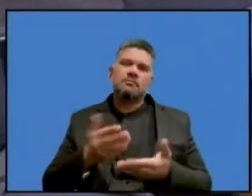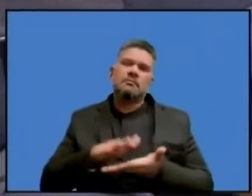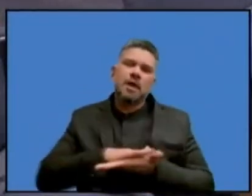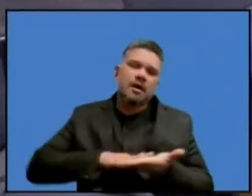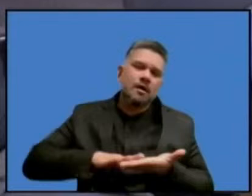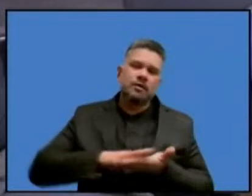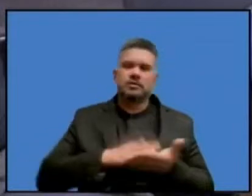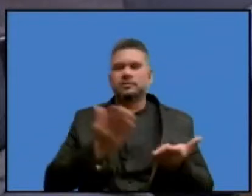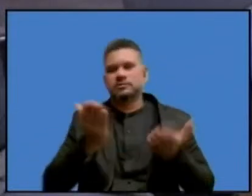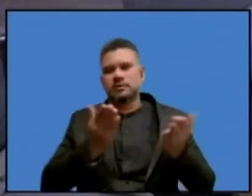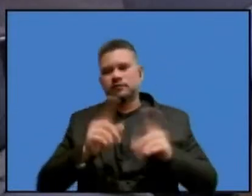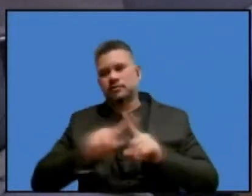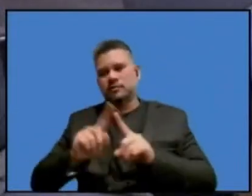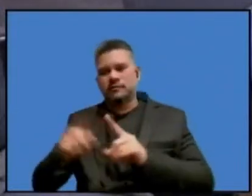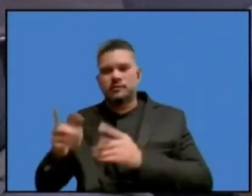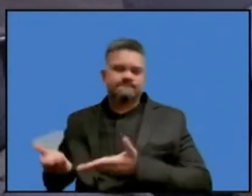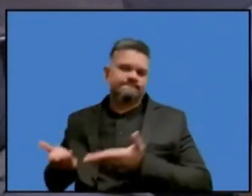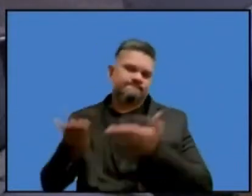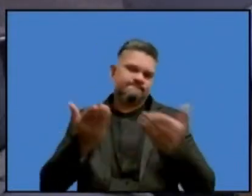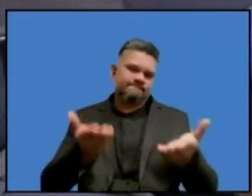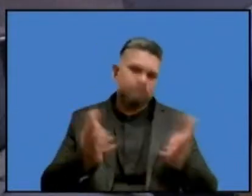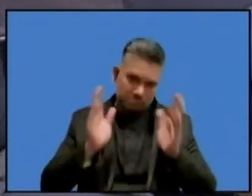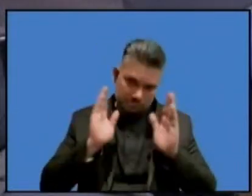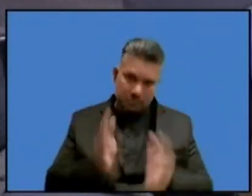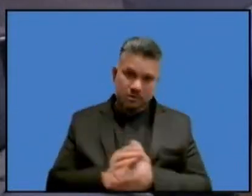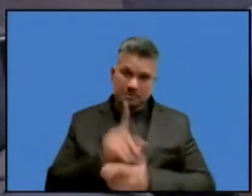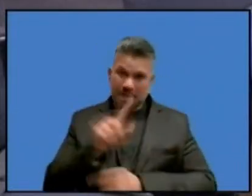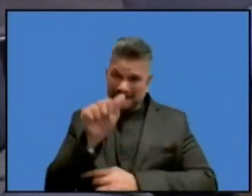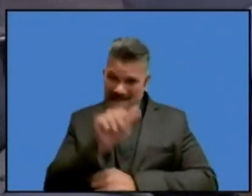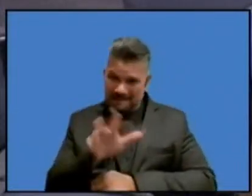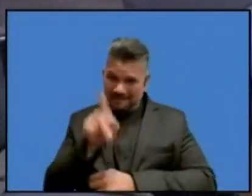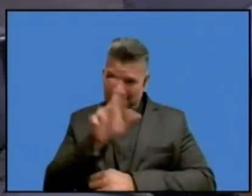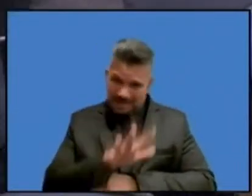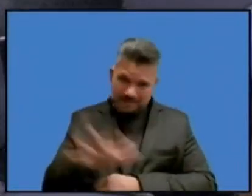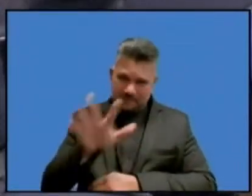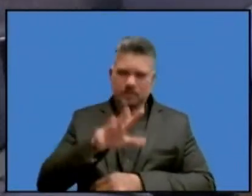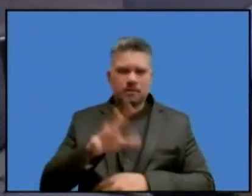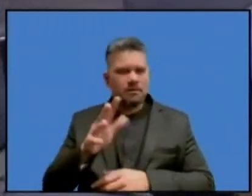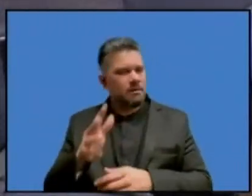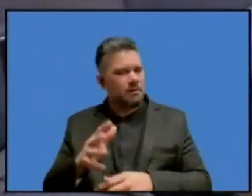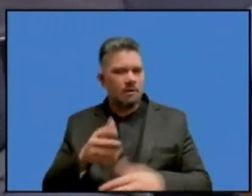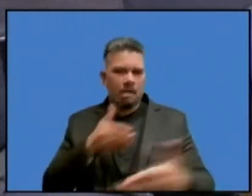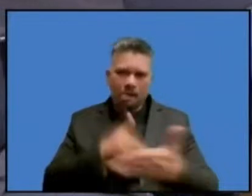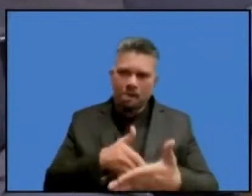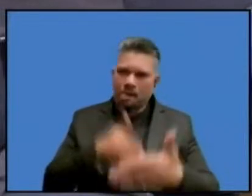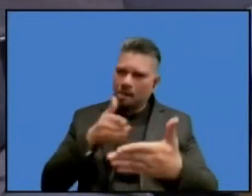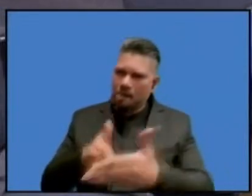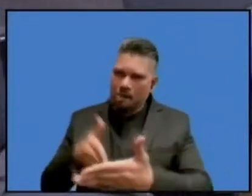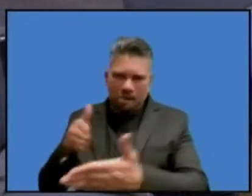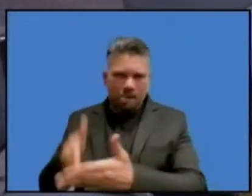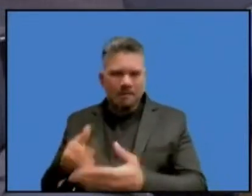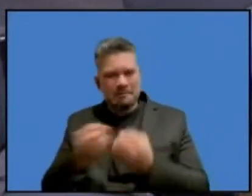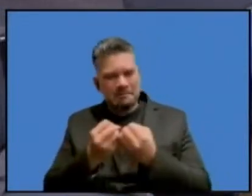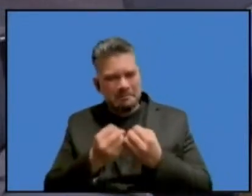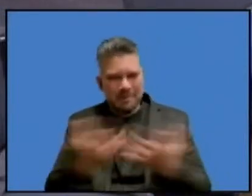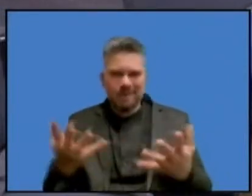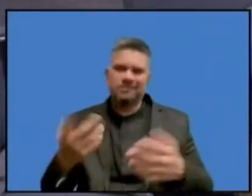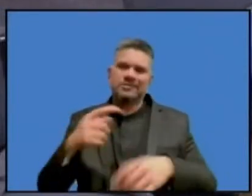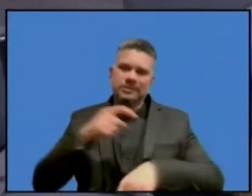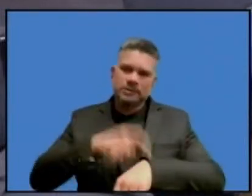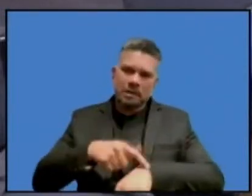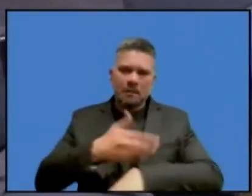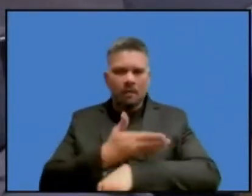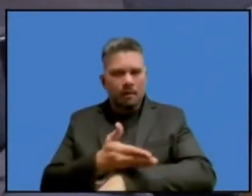Asia-Pacific region, this is severely constrained due to delays and restrictions in the provision of and access to legal